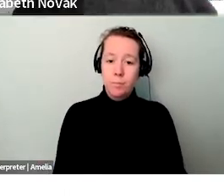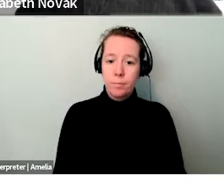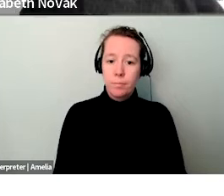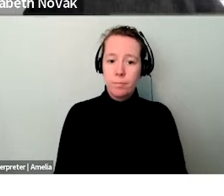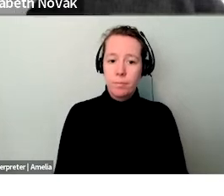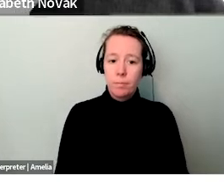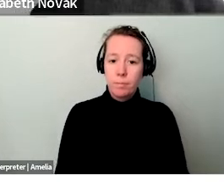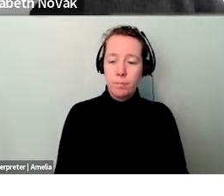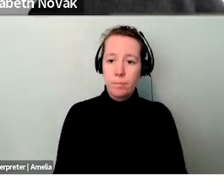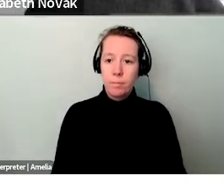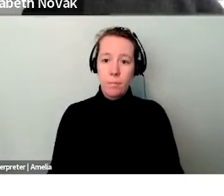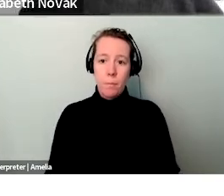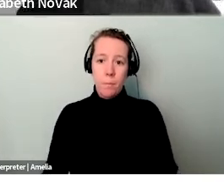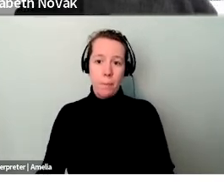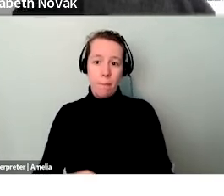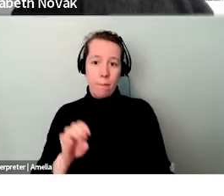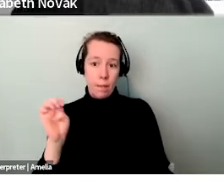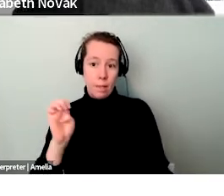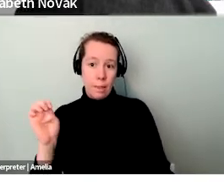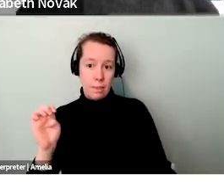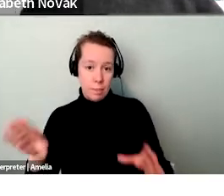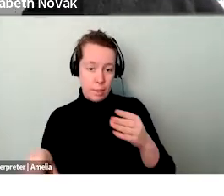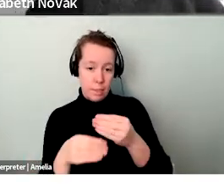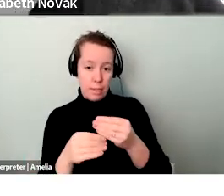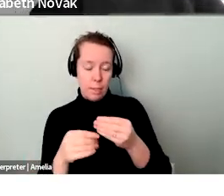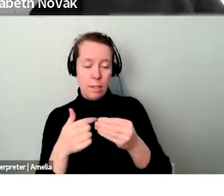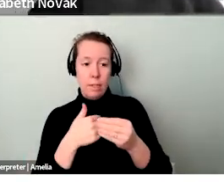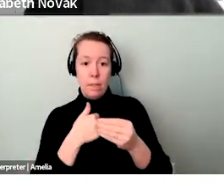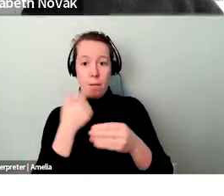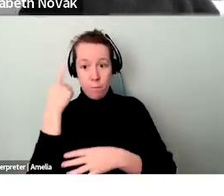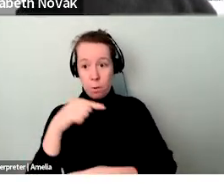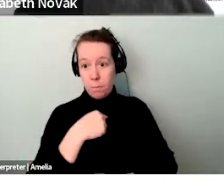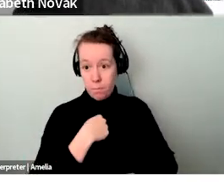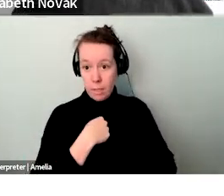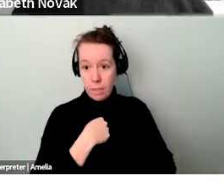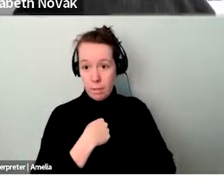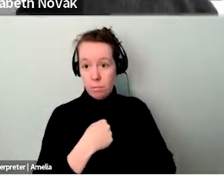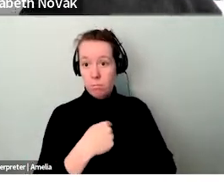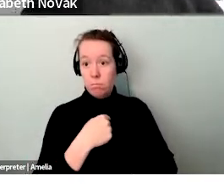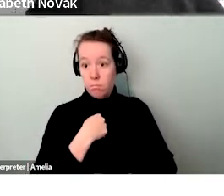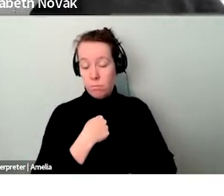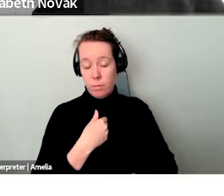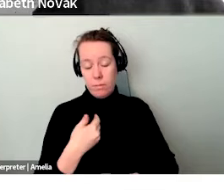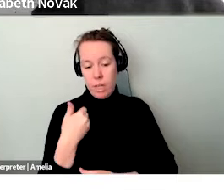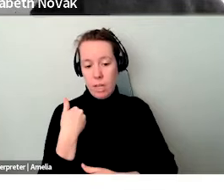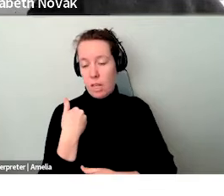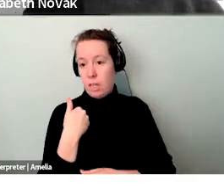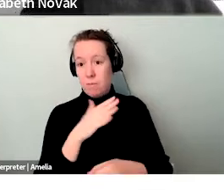I'm going to say for me, and I'm just putting it out there because I've been in the position of I've been underemployed and I've been